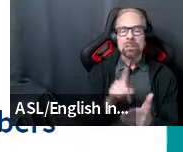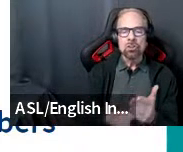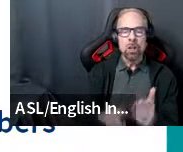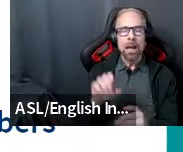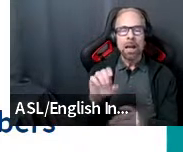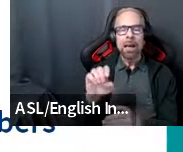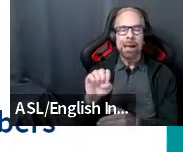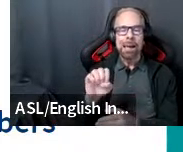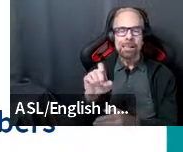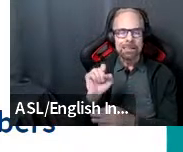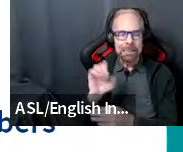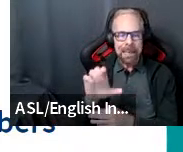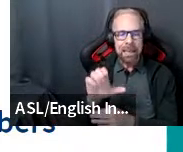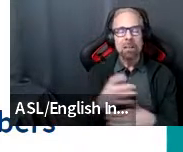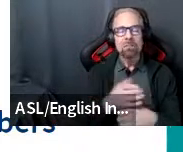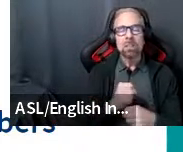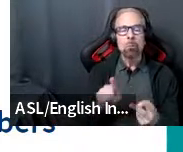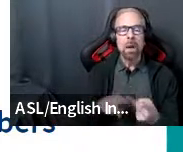and technical reports at